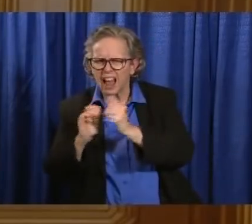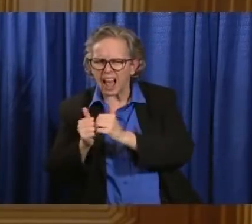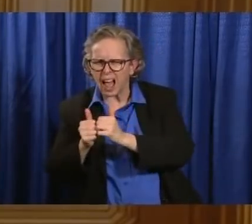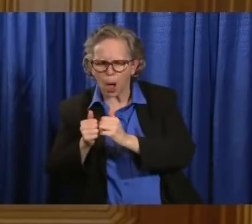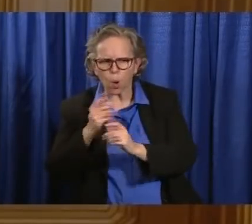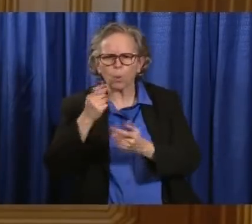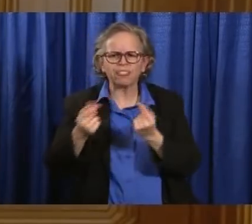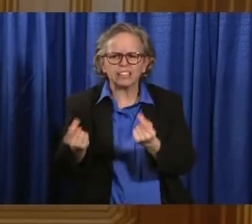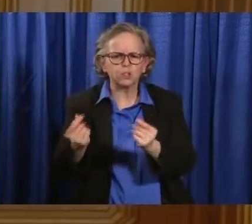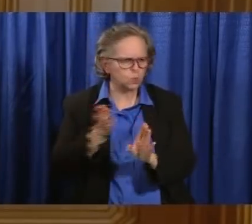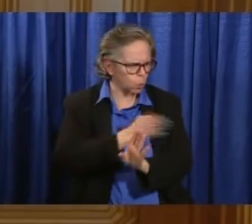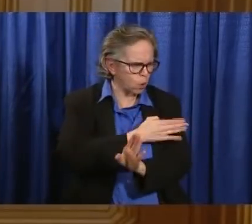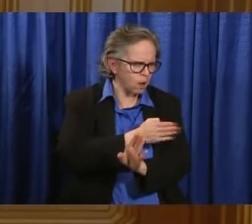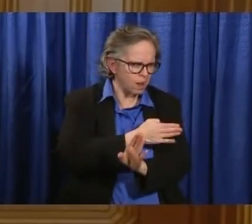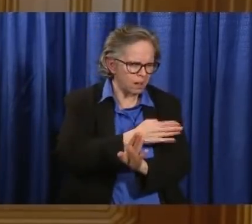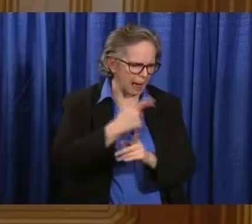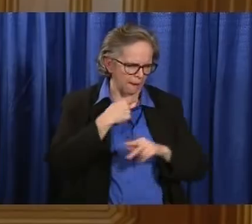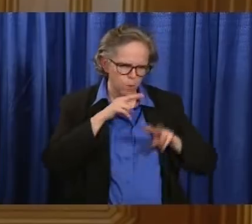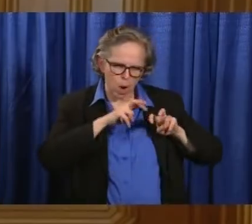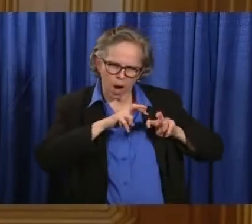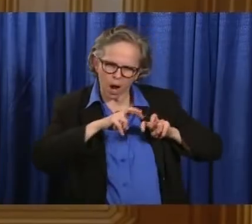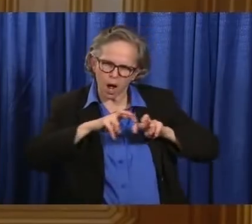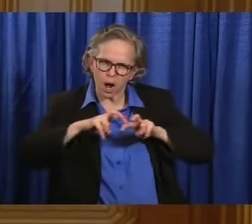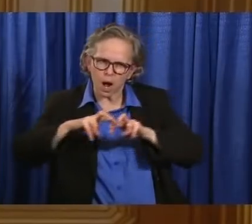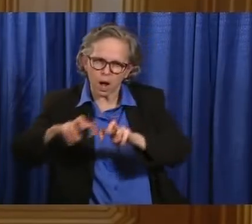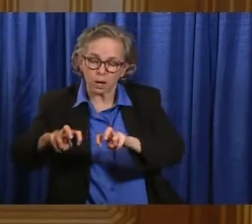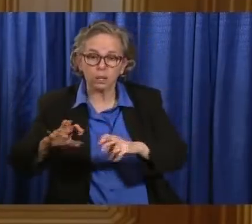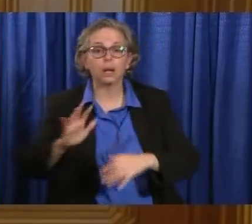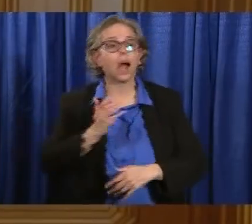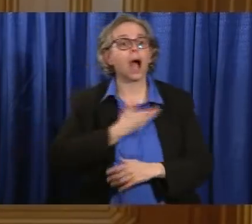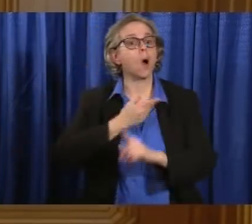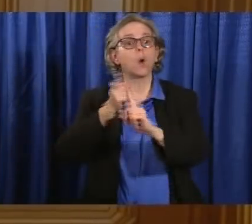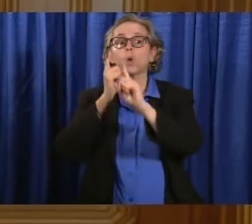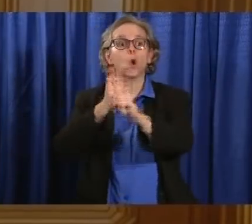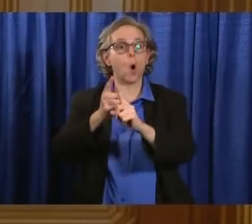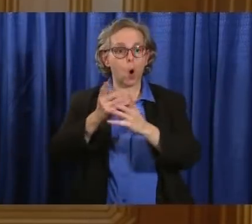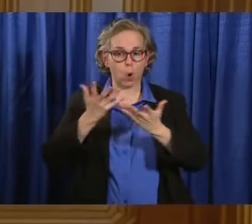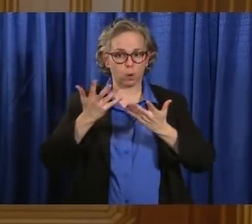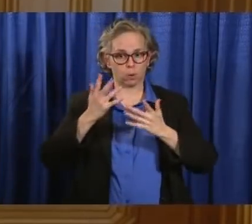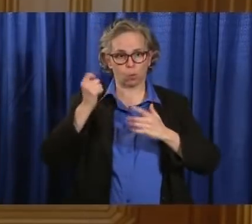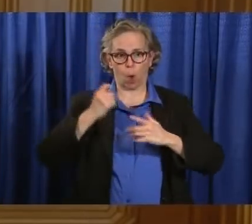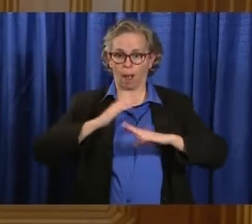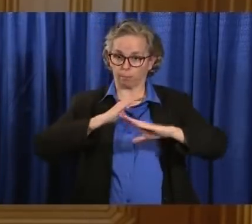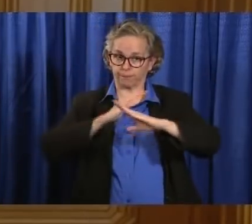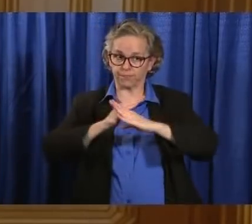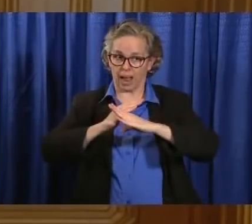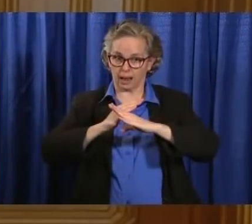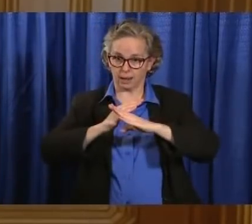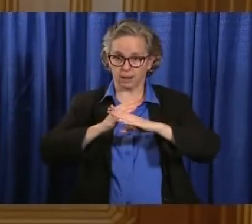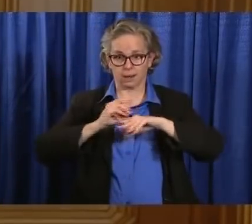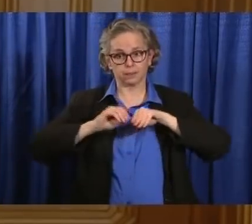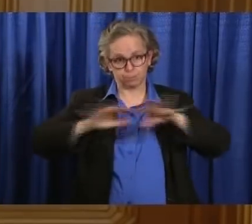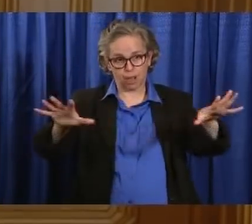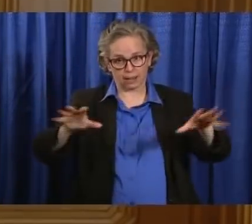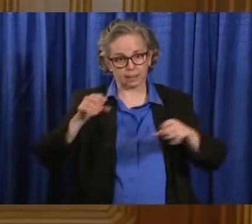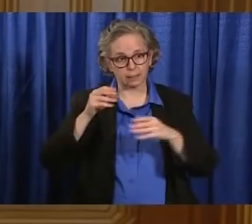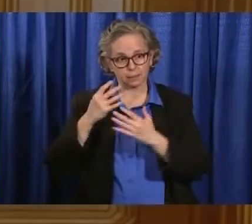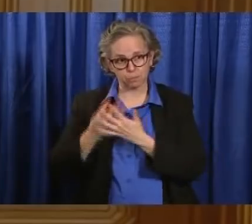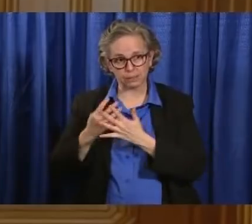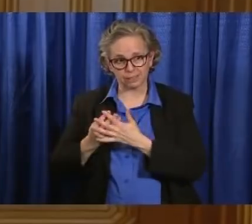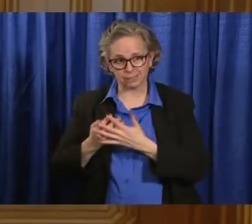we're trying to keep out of our prison, but we also know it is a group of people coming together. For